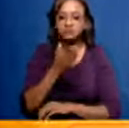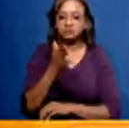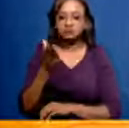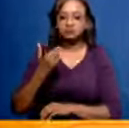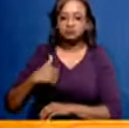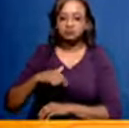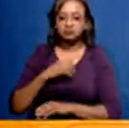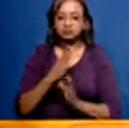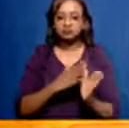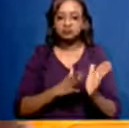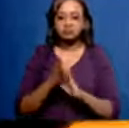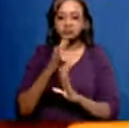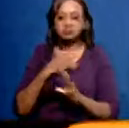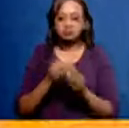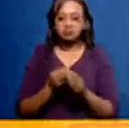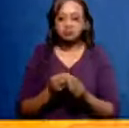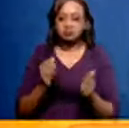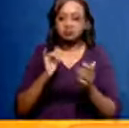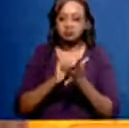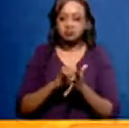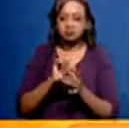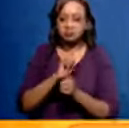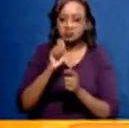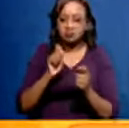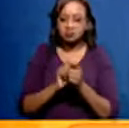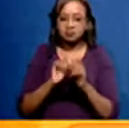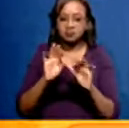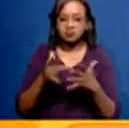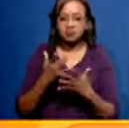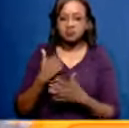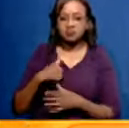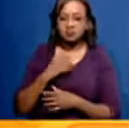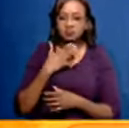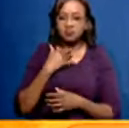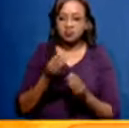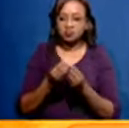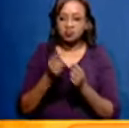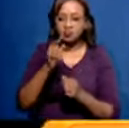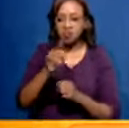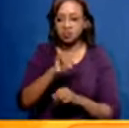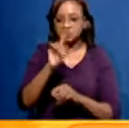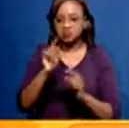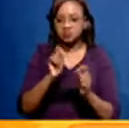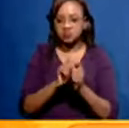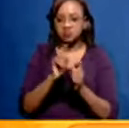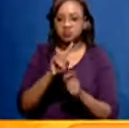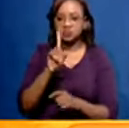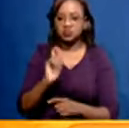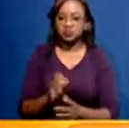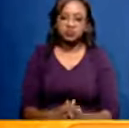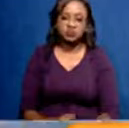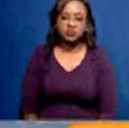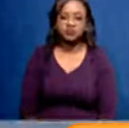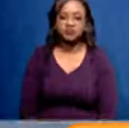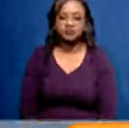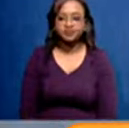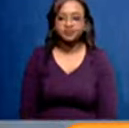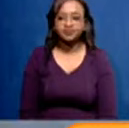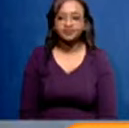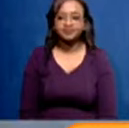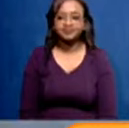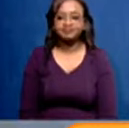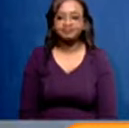dock into, so to say? And that's exactly how you, I think, how you were to address this particular point. It's a very good question, and I'm grateful for it. Yeah, cool.